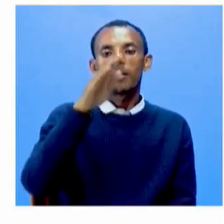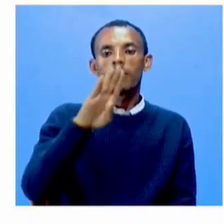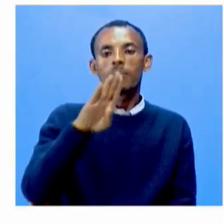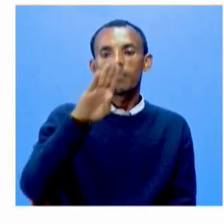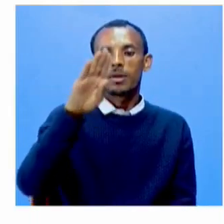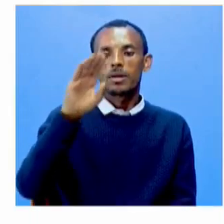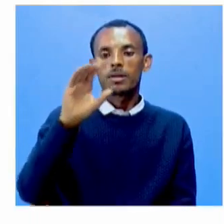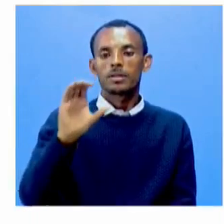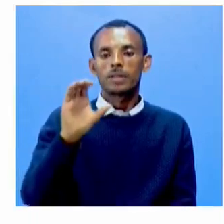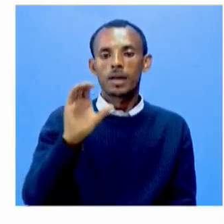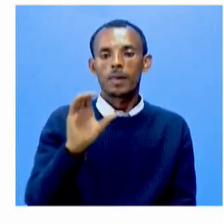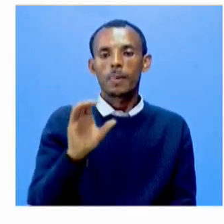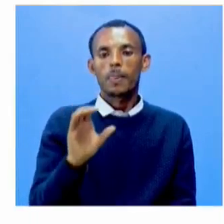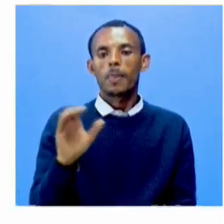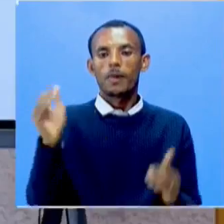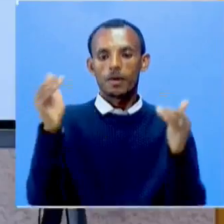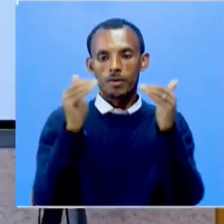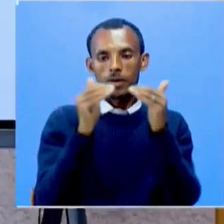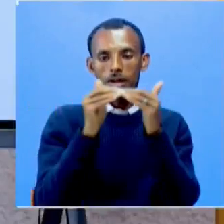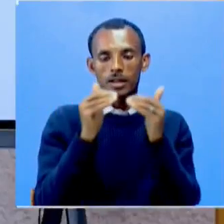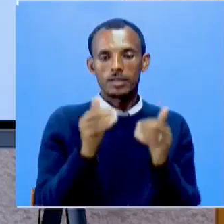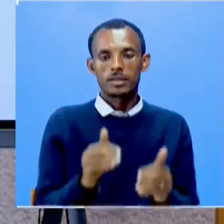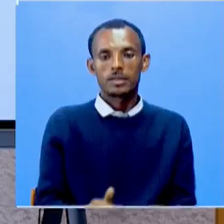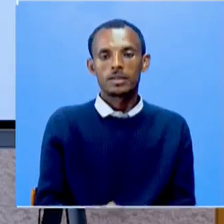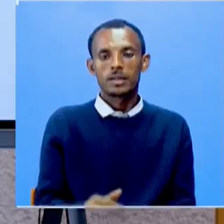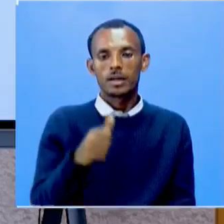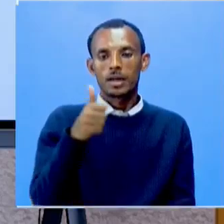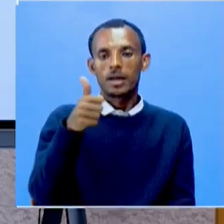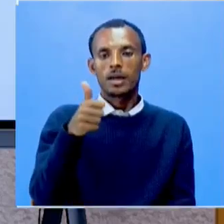ABC is congruent to, look here,